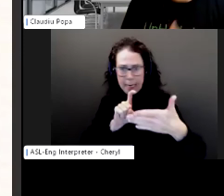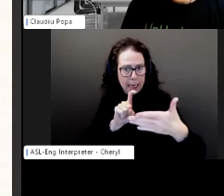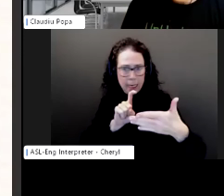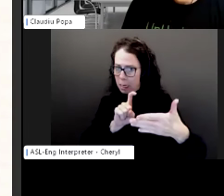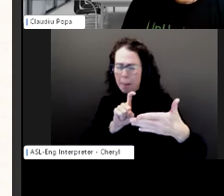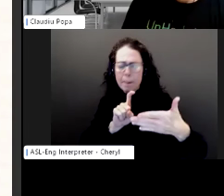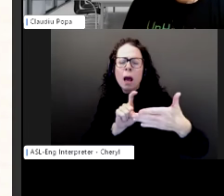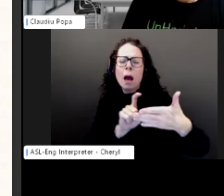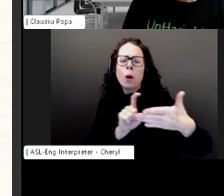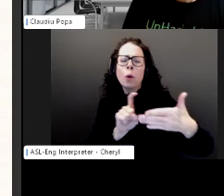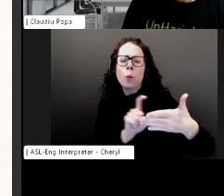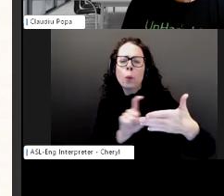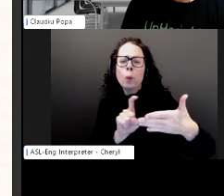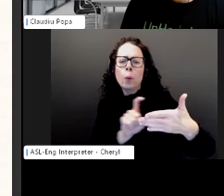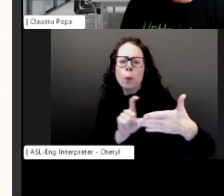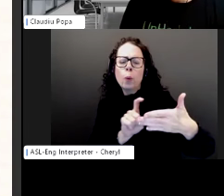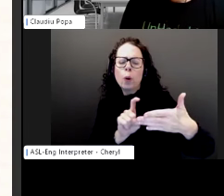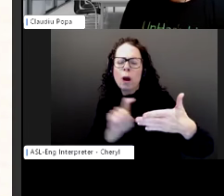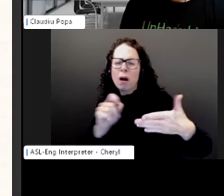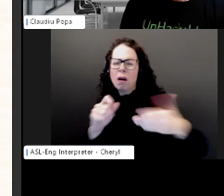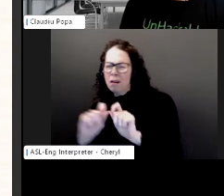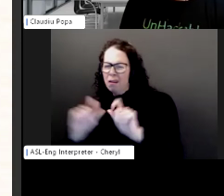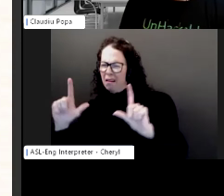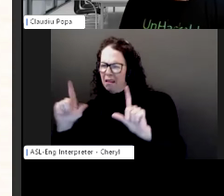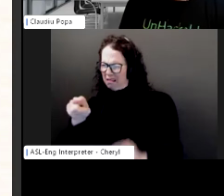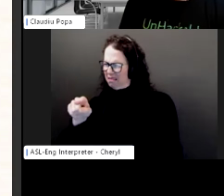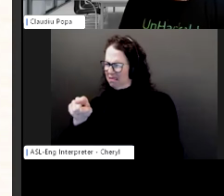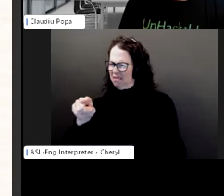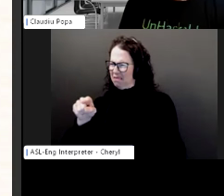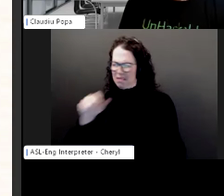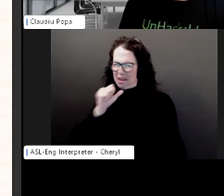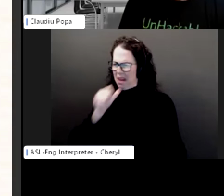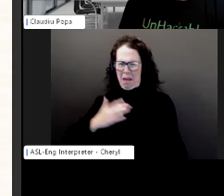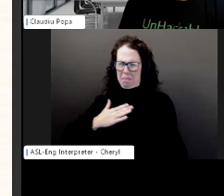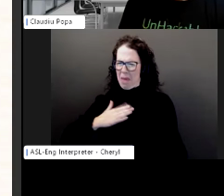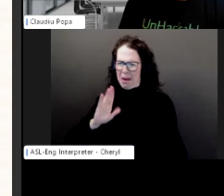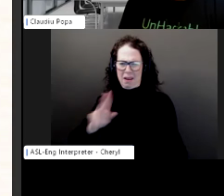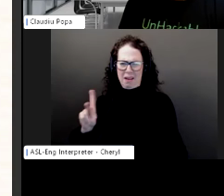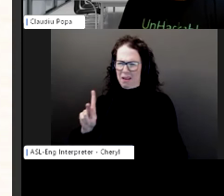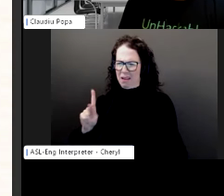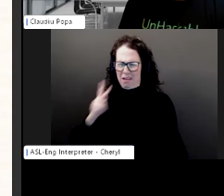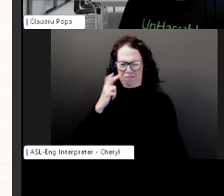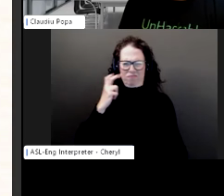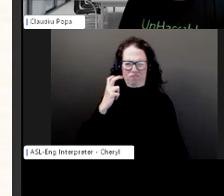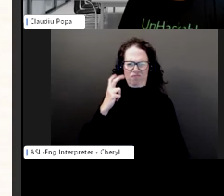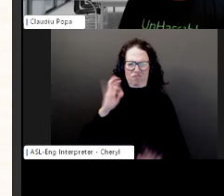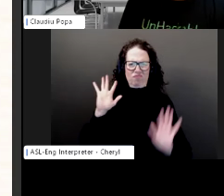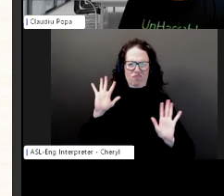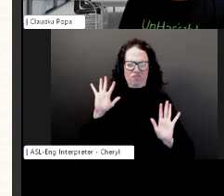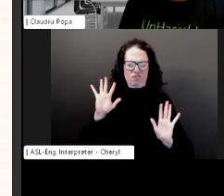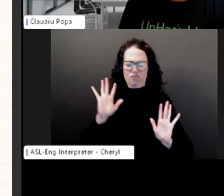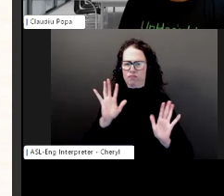don't actually recognize. So anything like that will create suspicion, and you should never expect